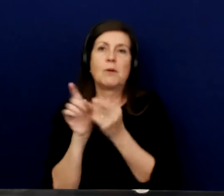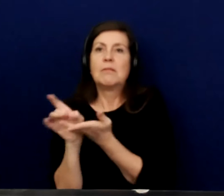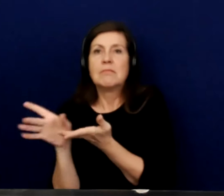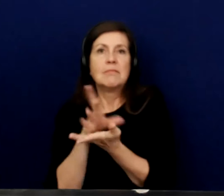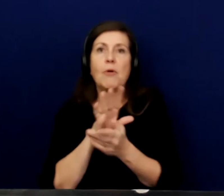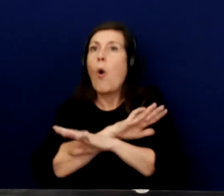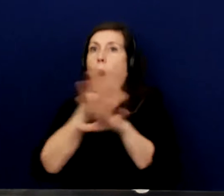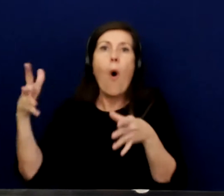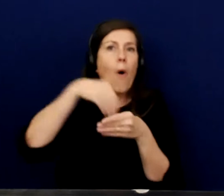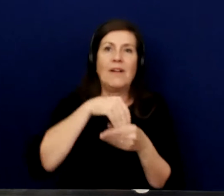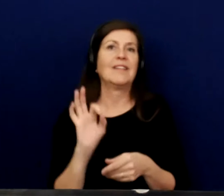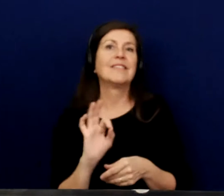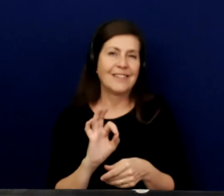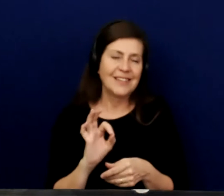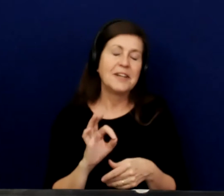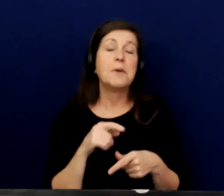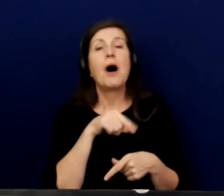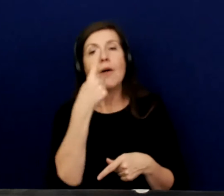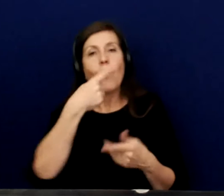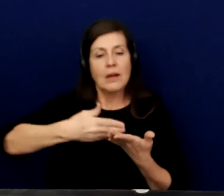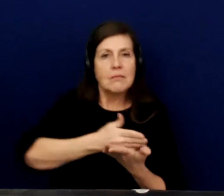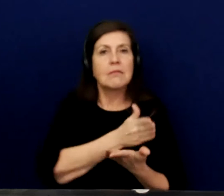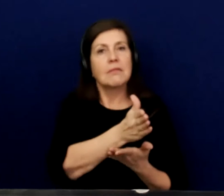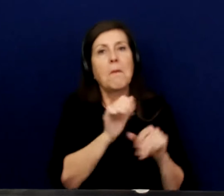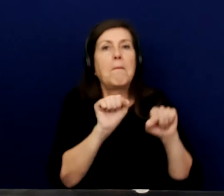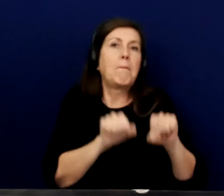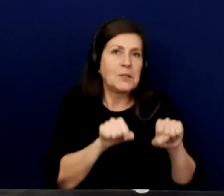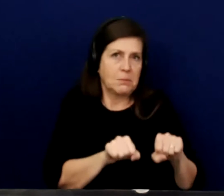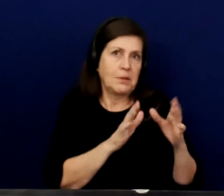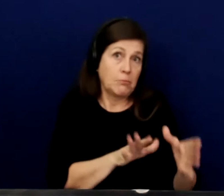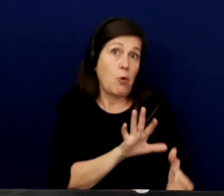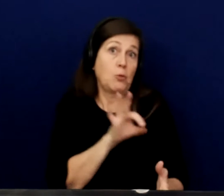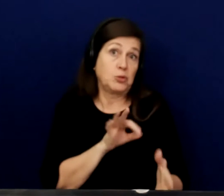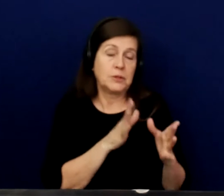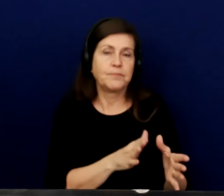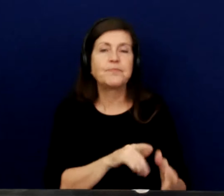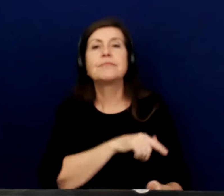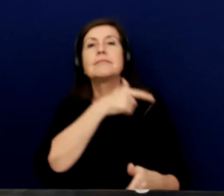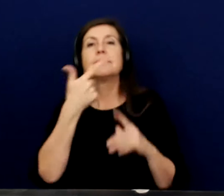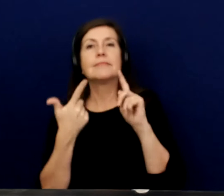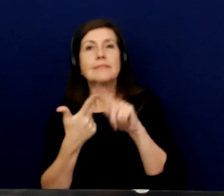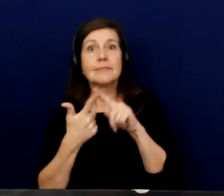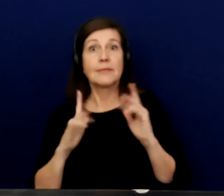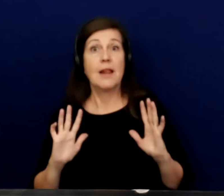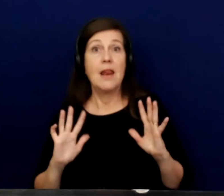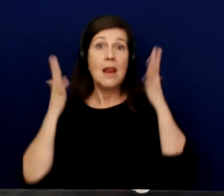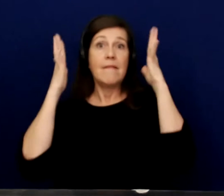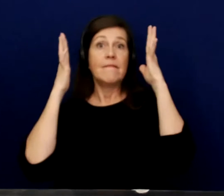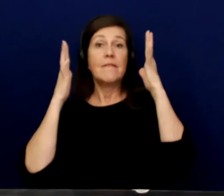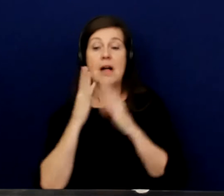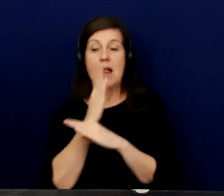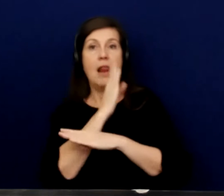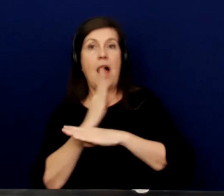wants. So, but that is one nice option. We also talked about living library. For instance, if you live